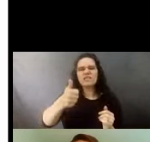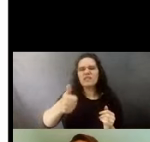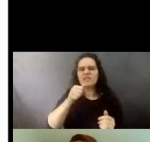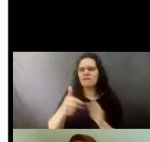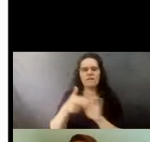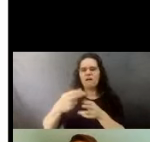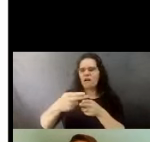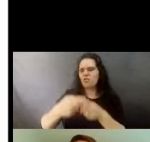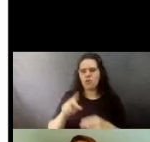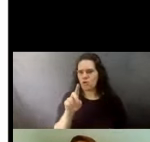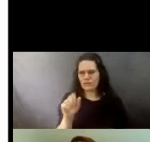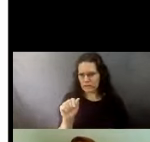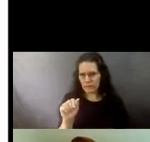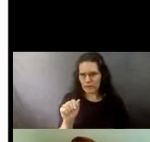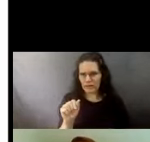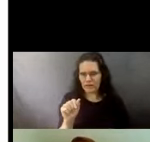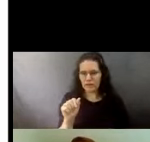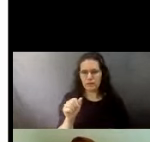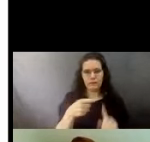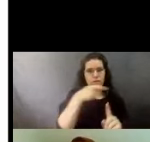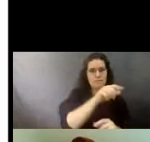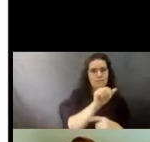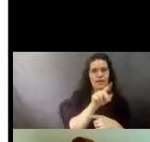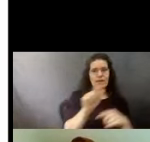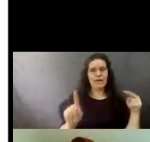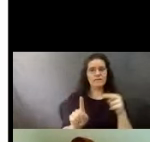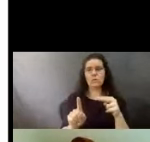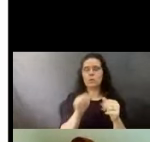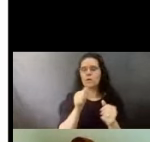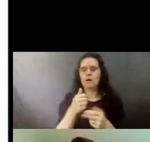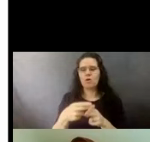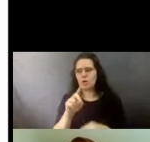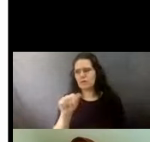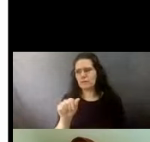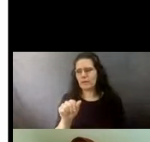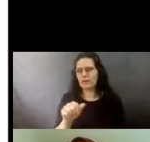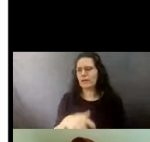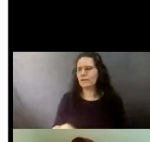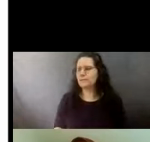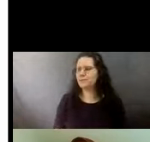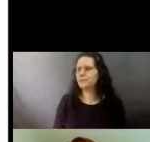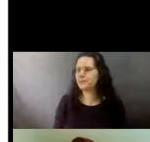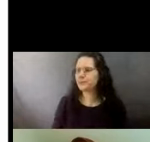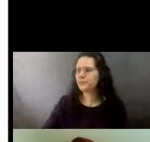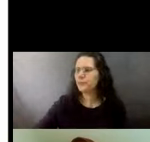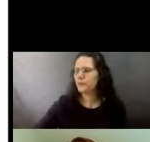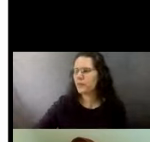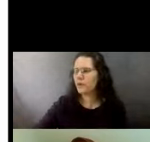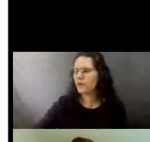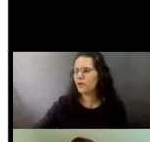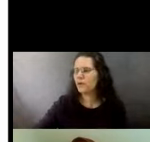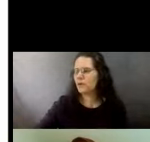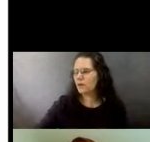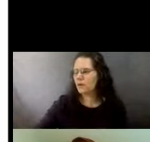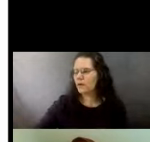to kind of look at it more broadly. Is there something else going on other than the underlying pregnancy? And then finally, obesity is